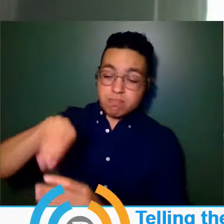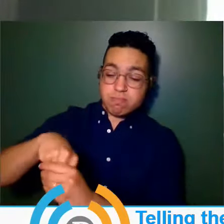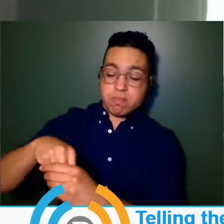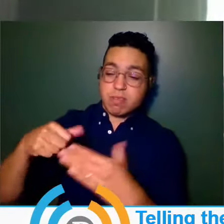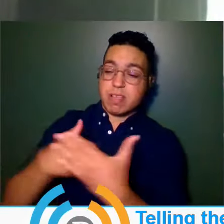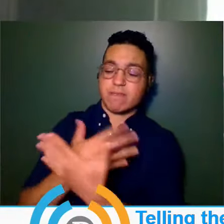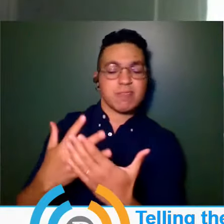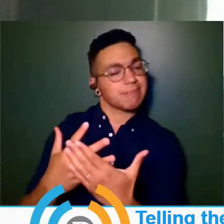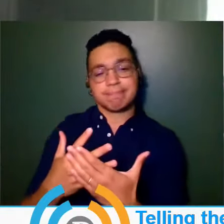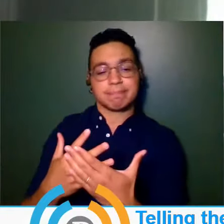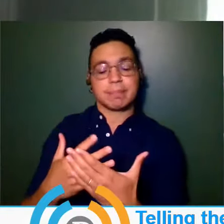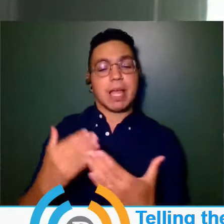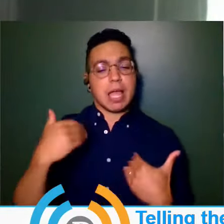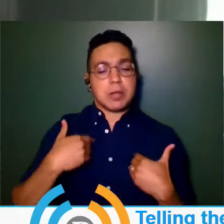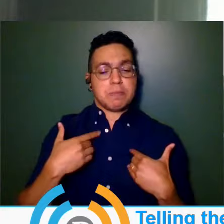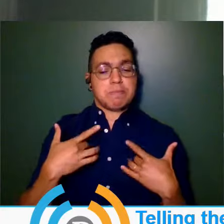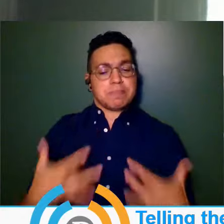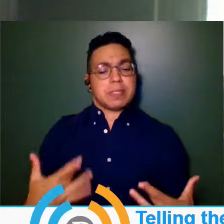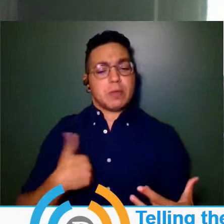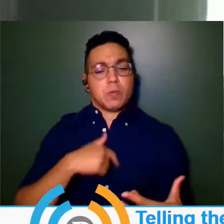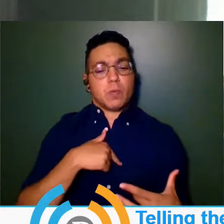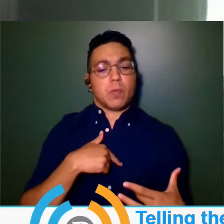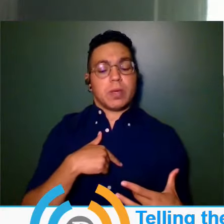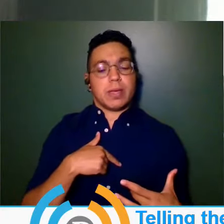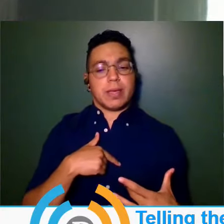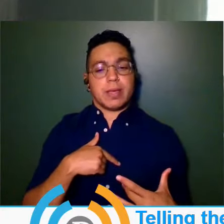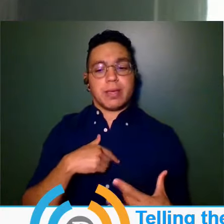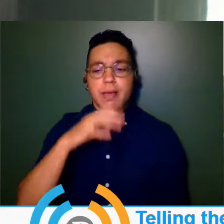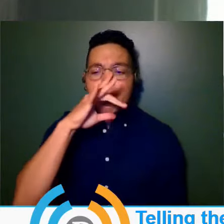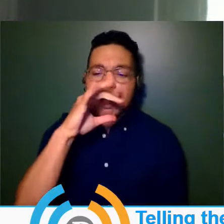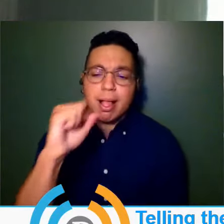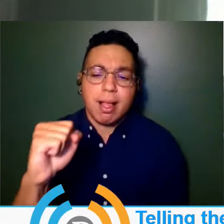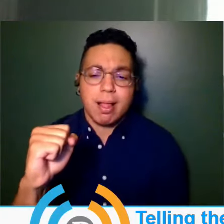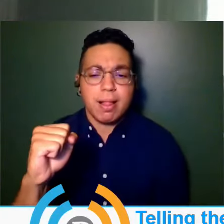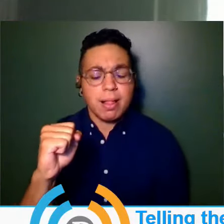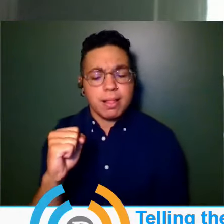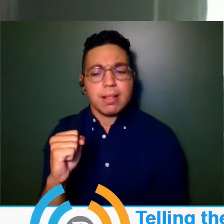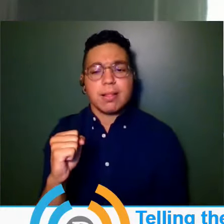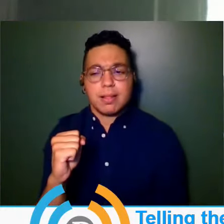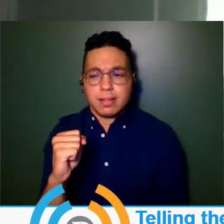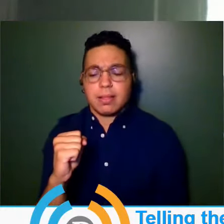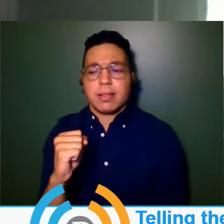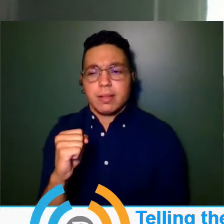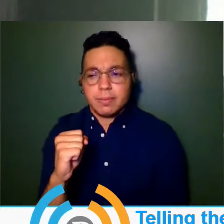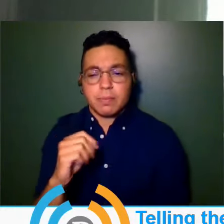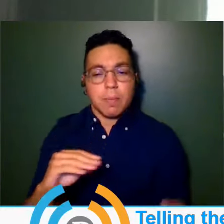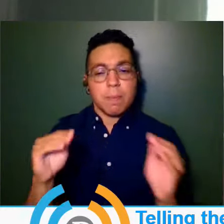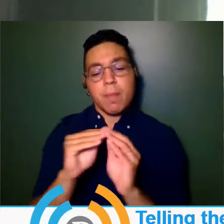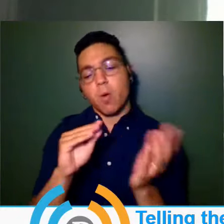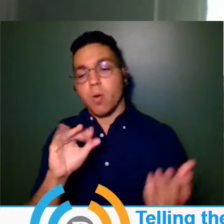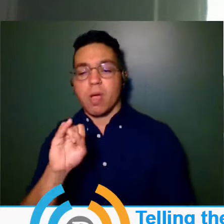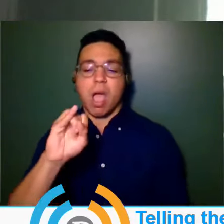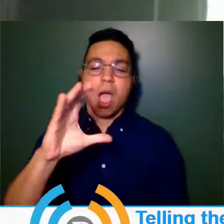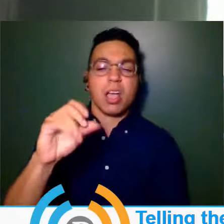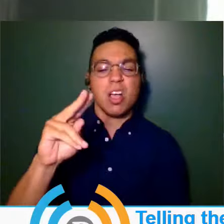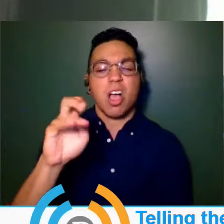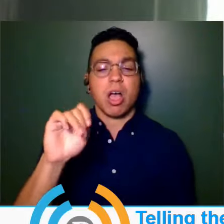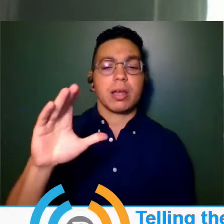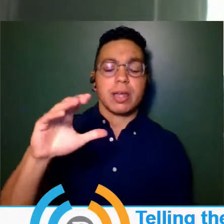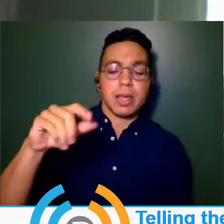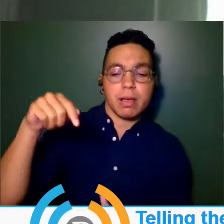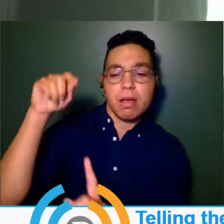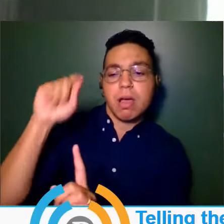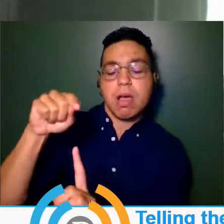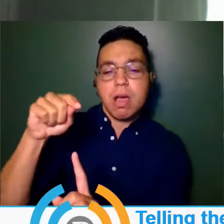to gravitate and gather around those sort of more iconic iconography, and that